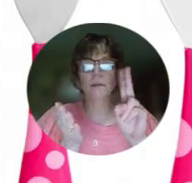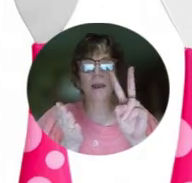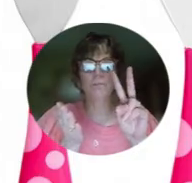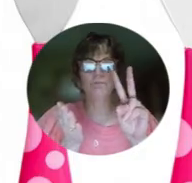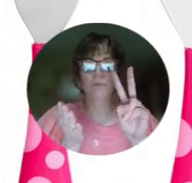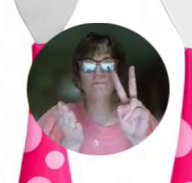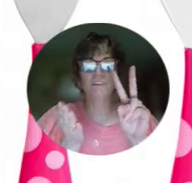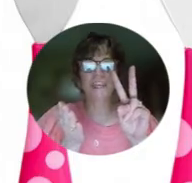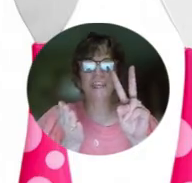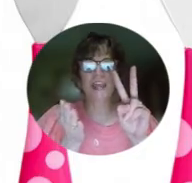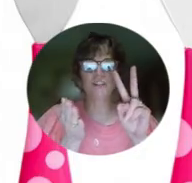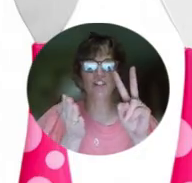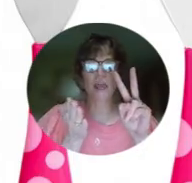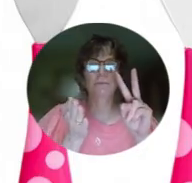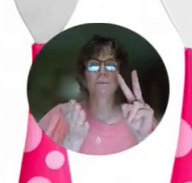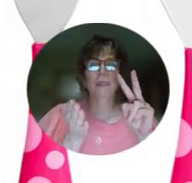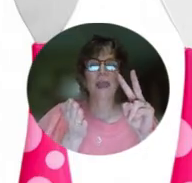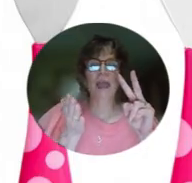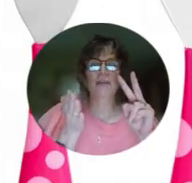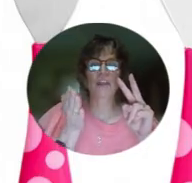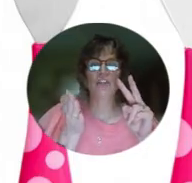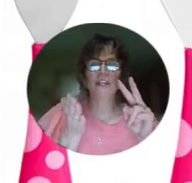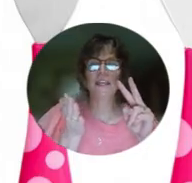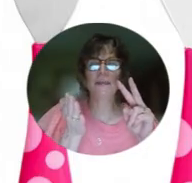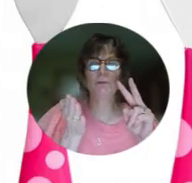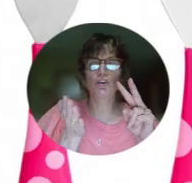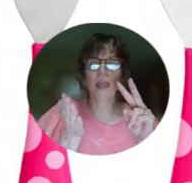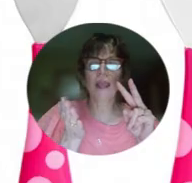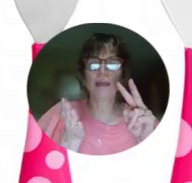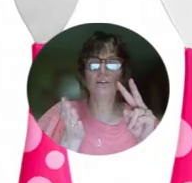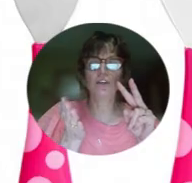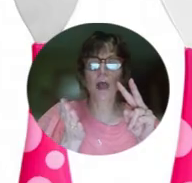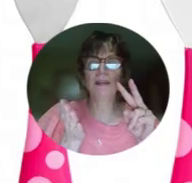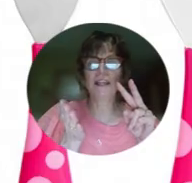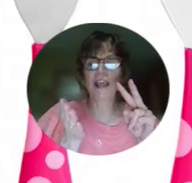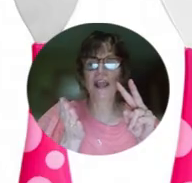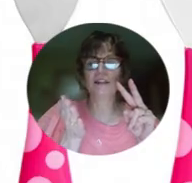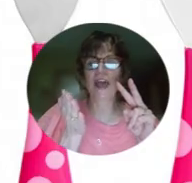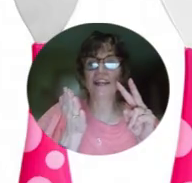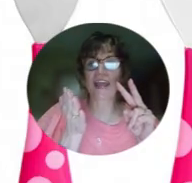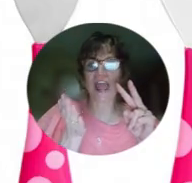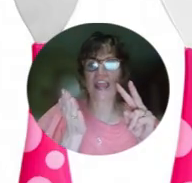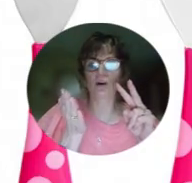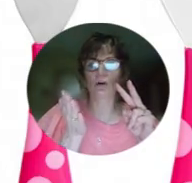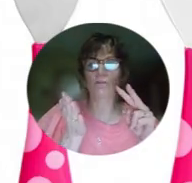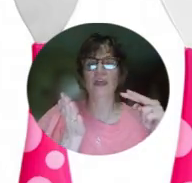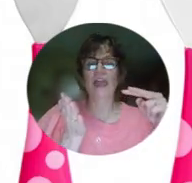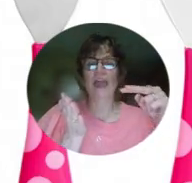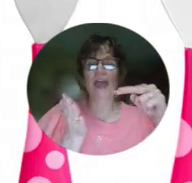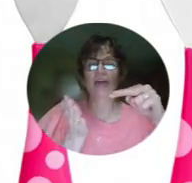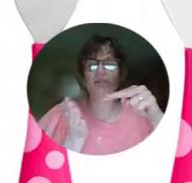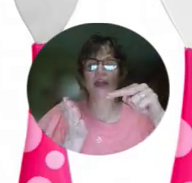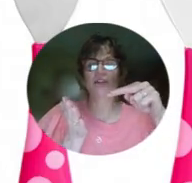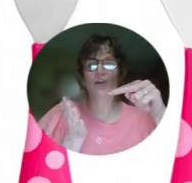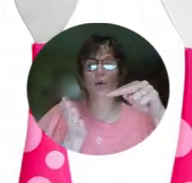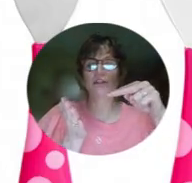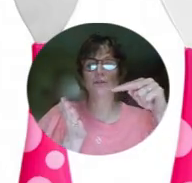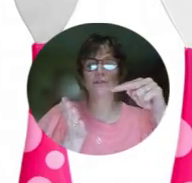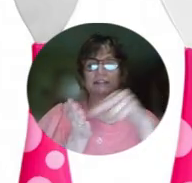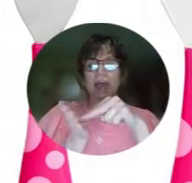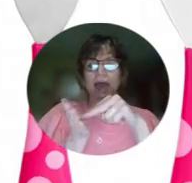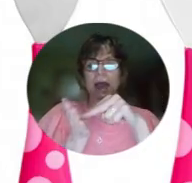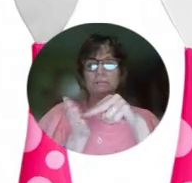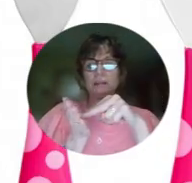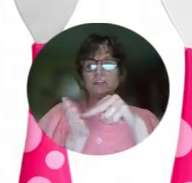a V hand shape. And then you're going to keep your dominant hand at an angle. And then you're going